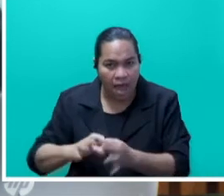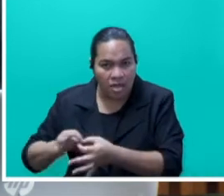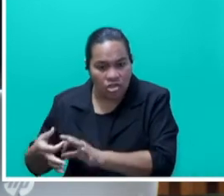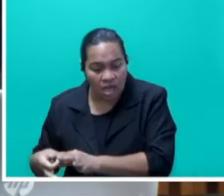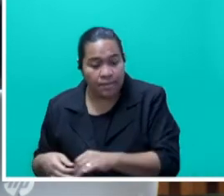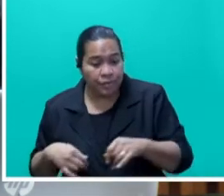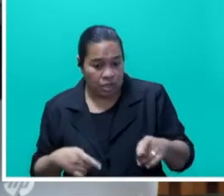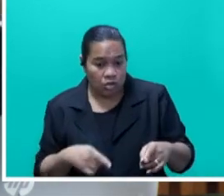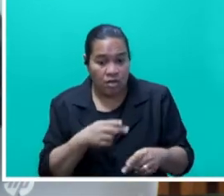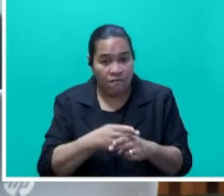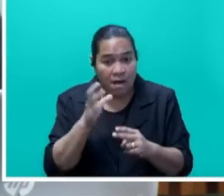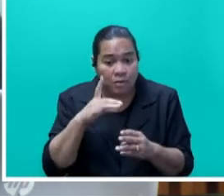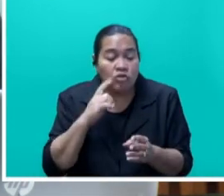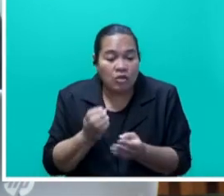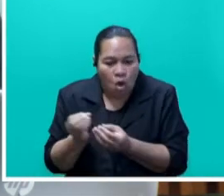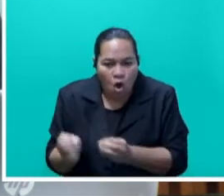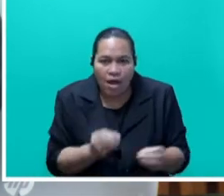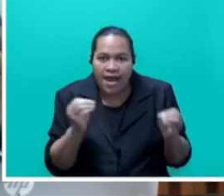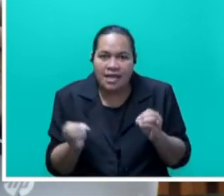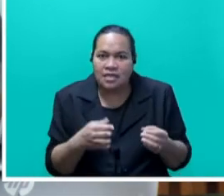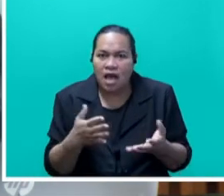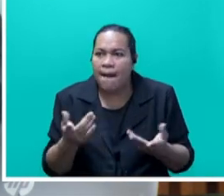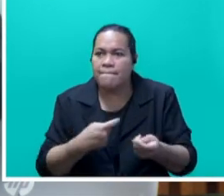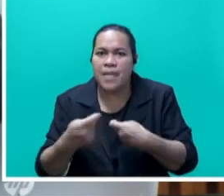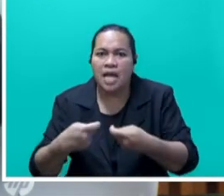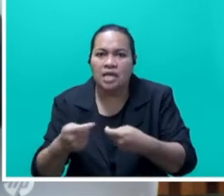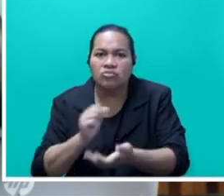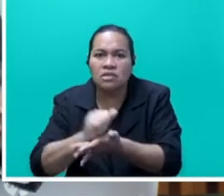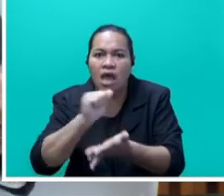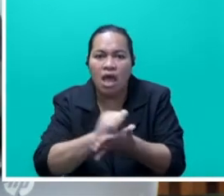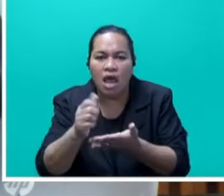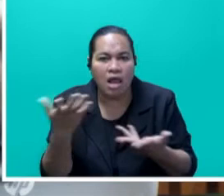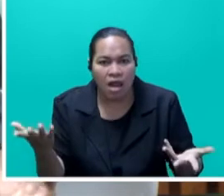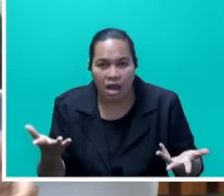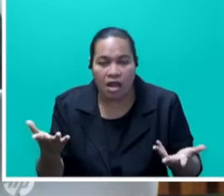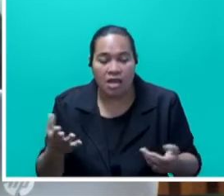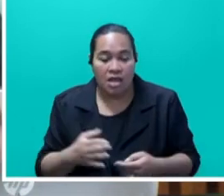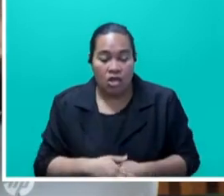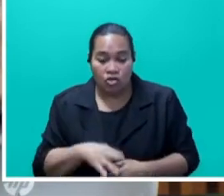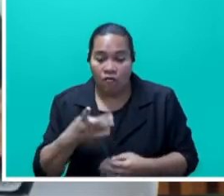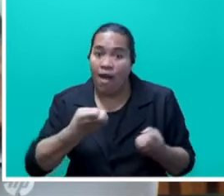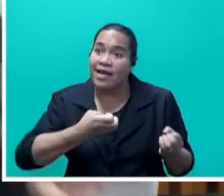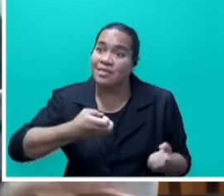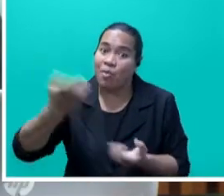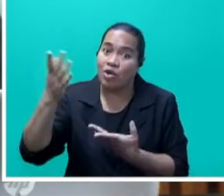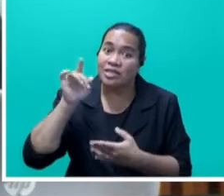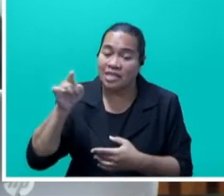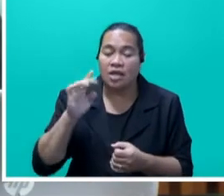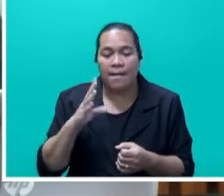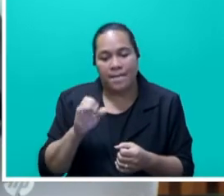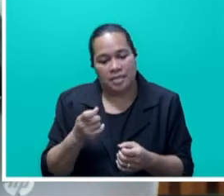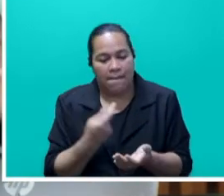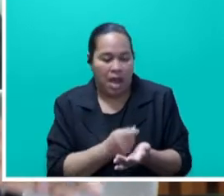farmers by organizing the market for them, and therefore leveraging the agro-processing exporters by having a separate